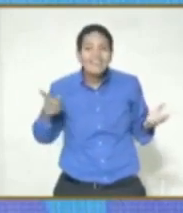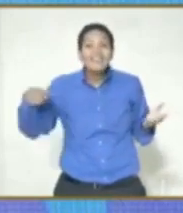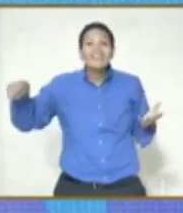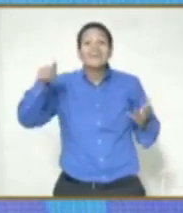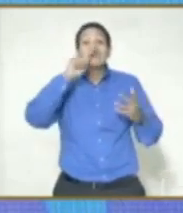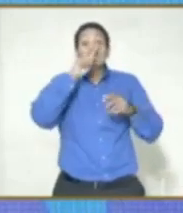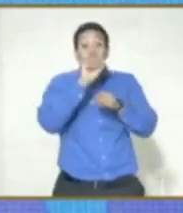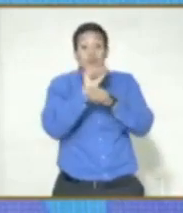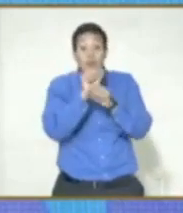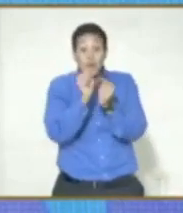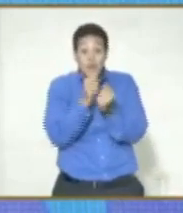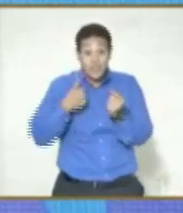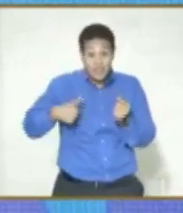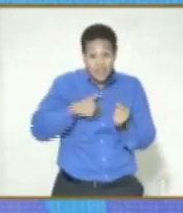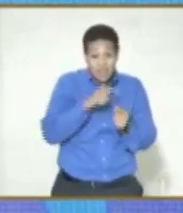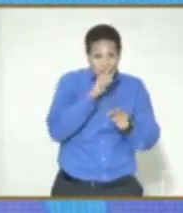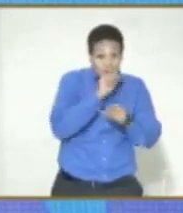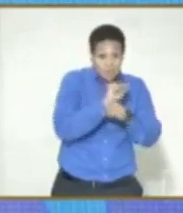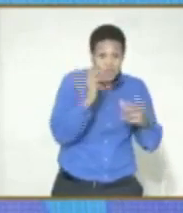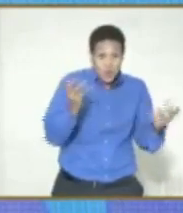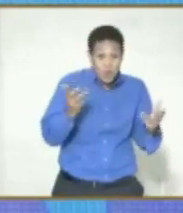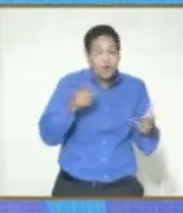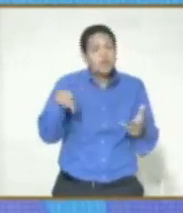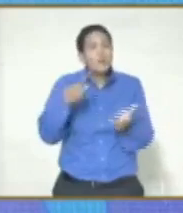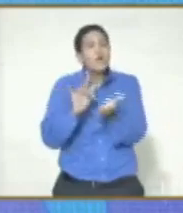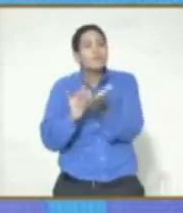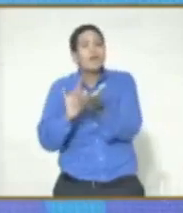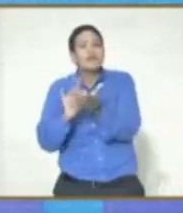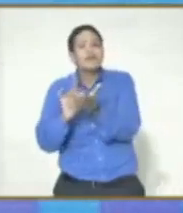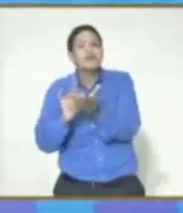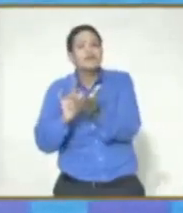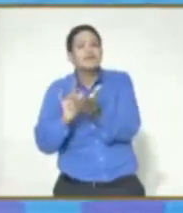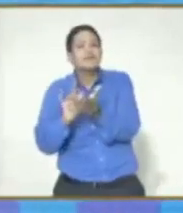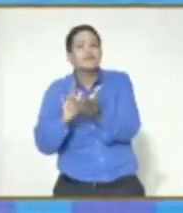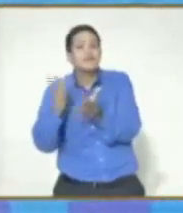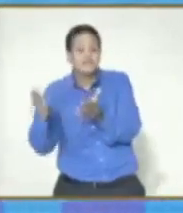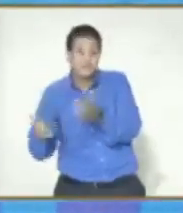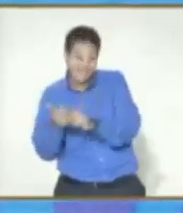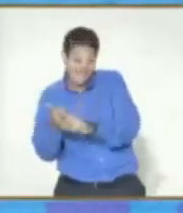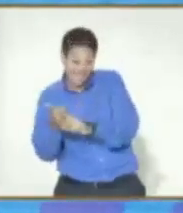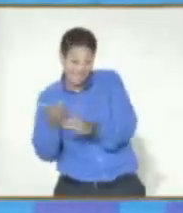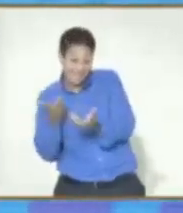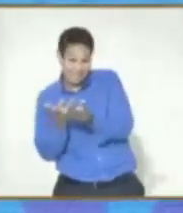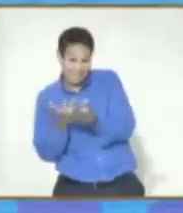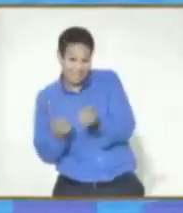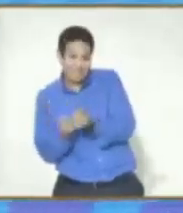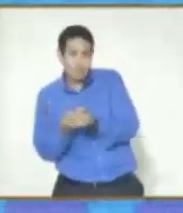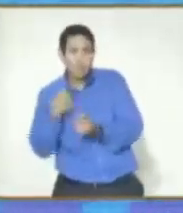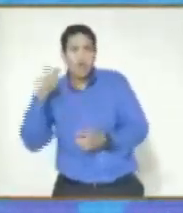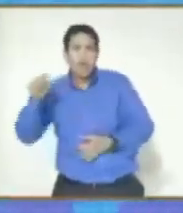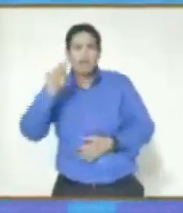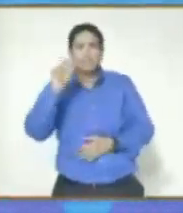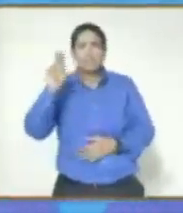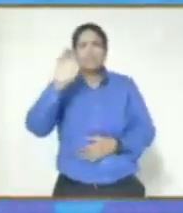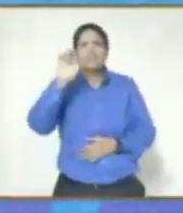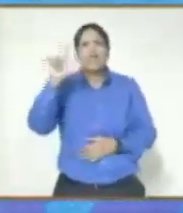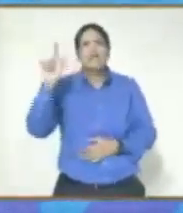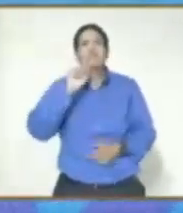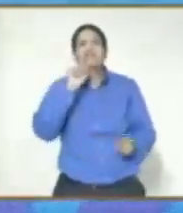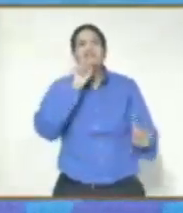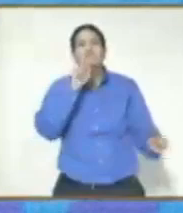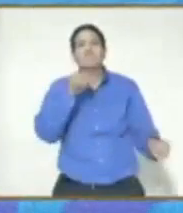with us to ensure that that medical side of it is dealt with. So I'm going to ask Dr. Campbell to respond